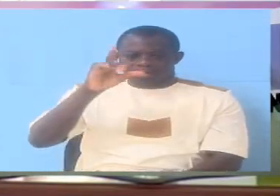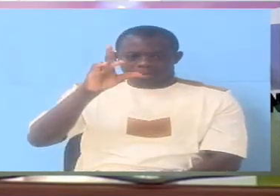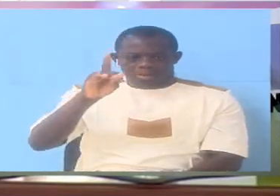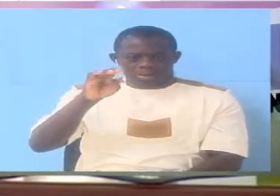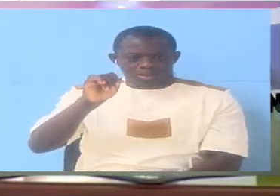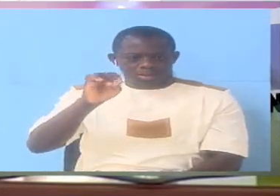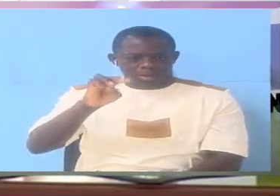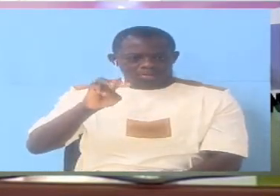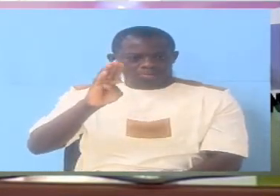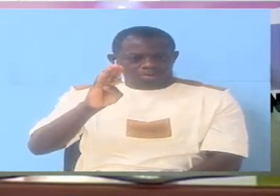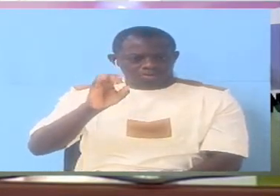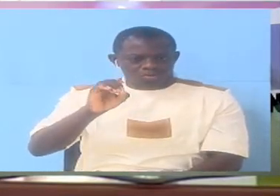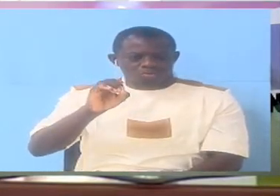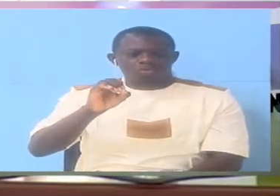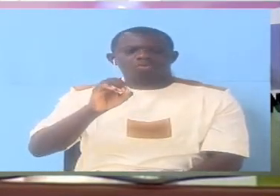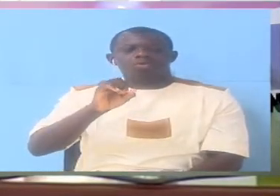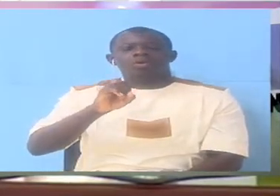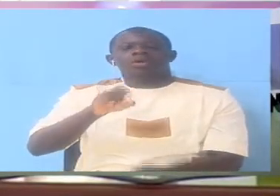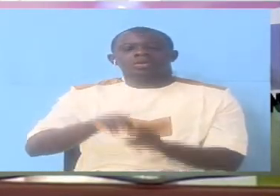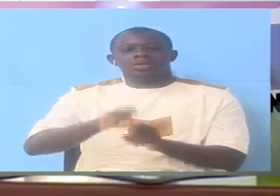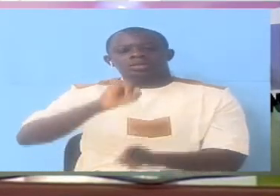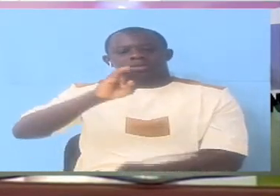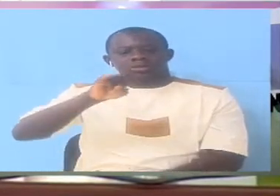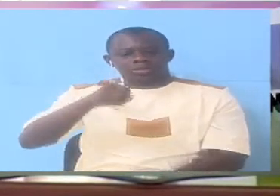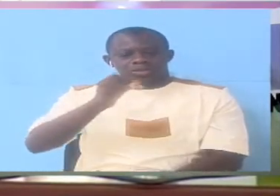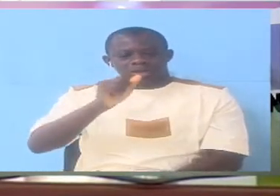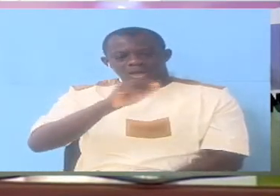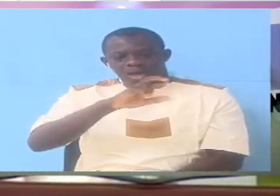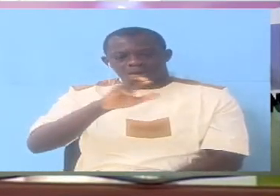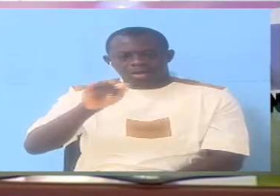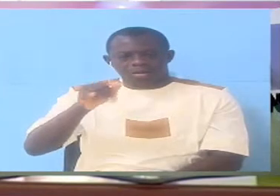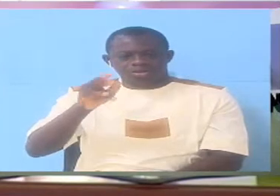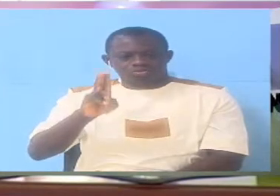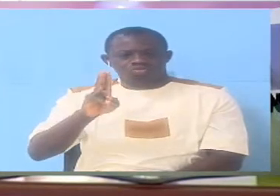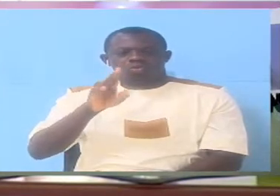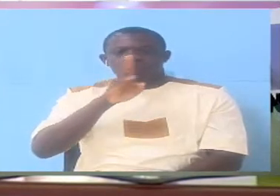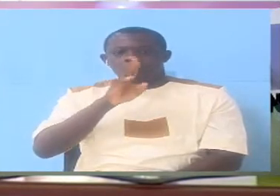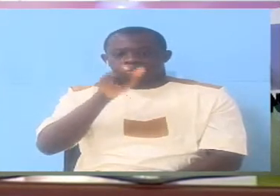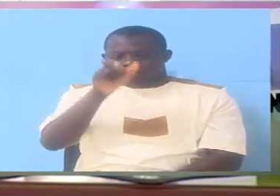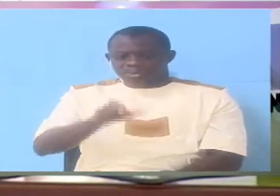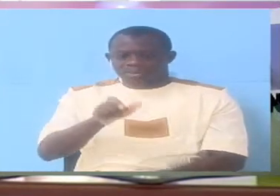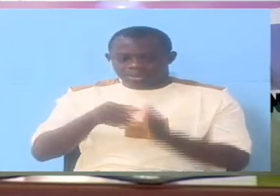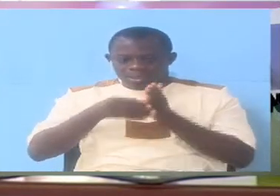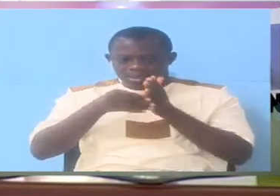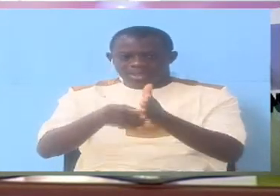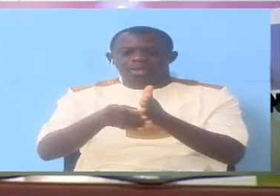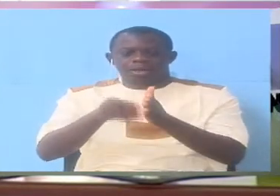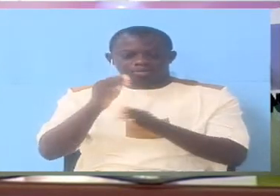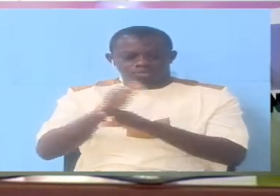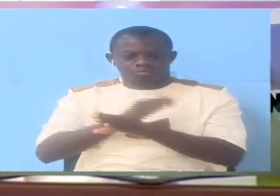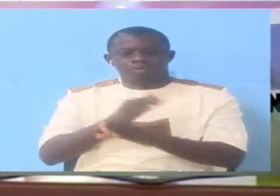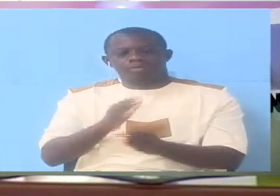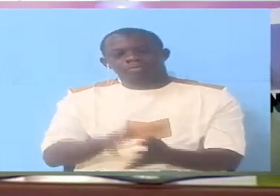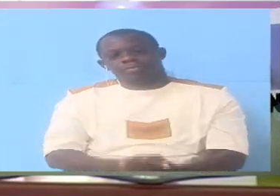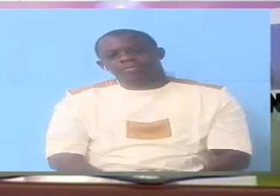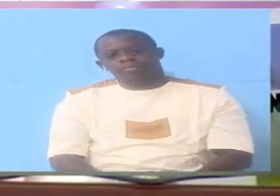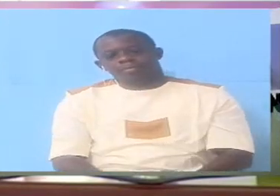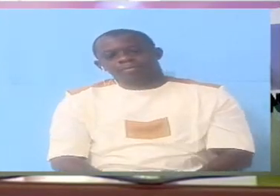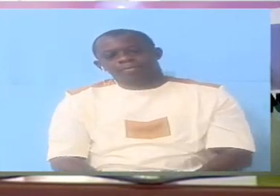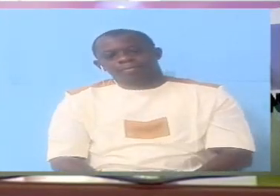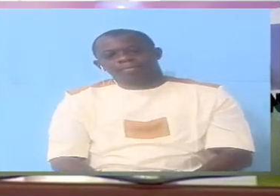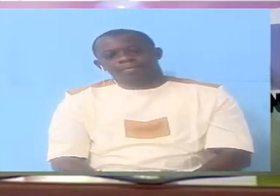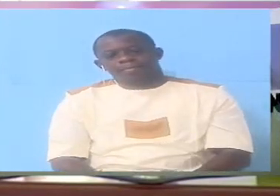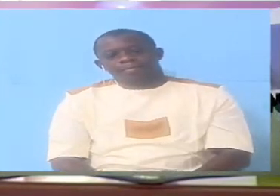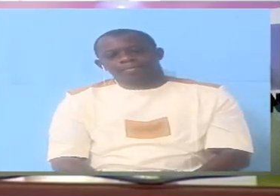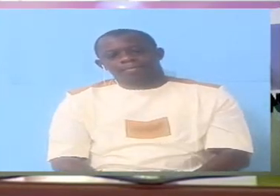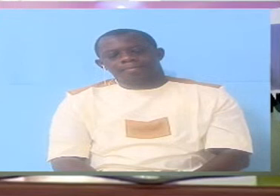fleet commander. Lieutenant Dembo Jata moom mooy ki nga xam ne Dembo Jaju mooy ki nga xam ne moom moo jiite woon